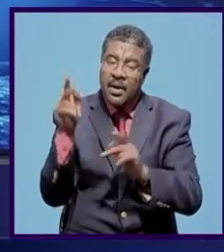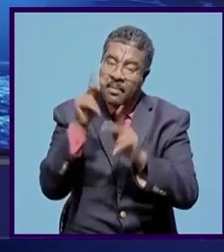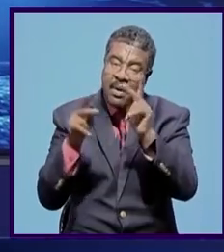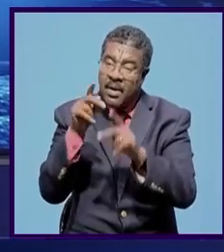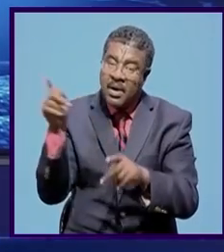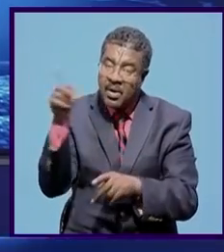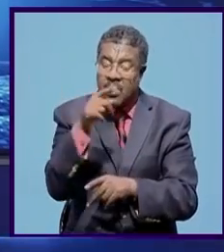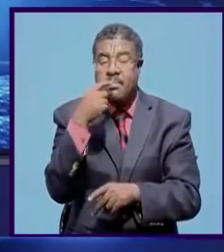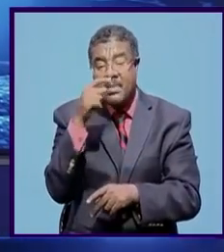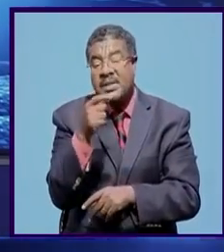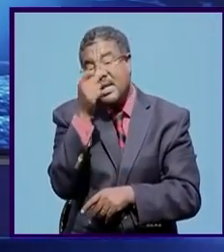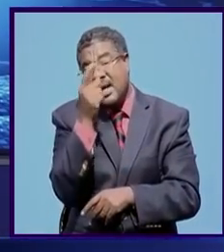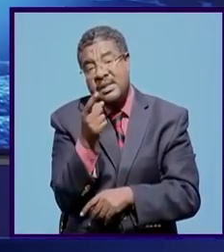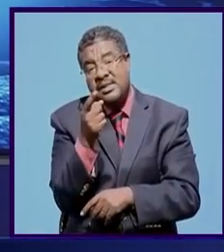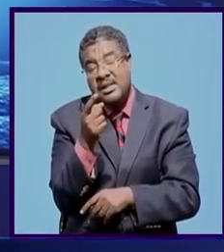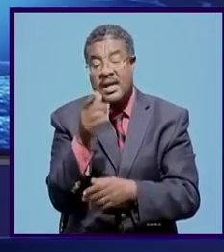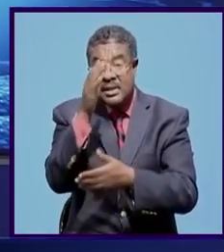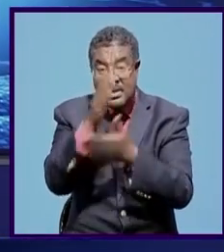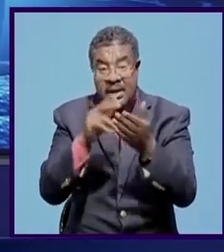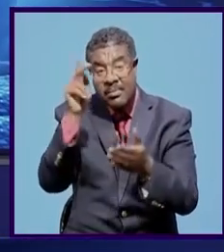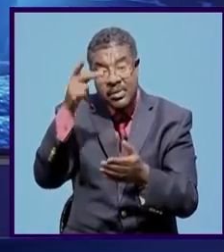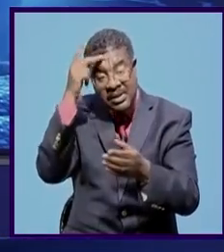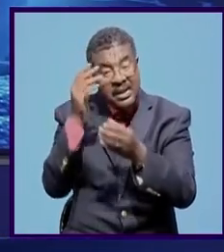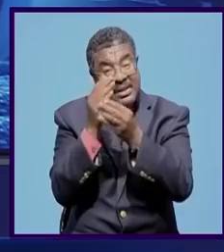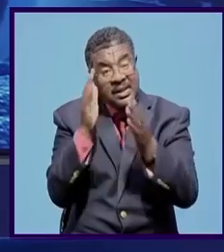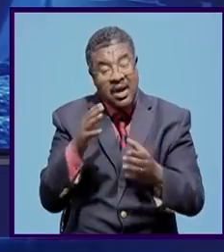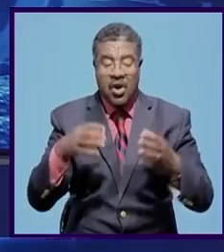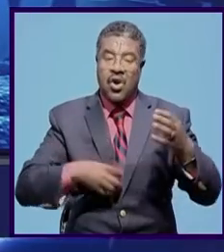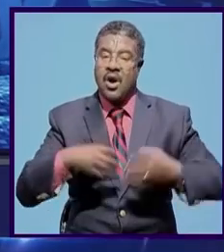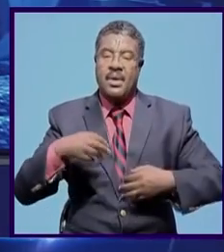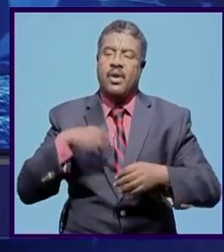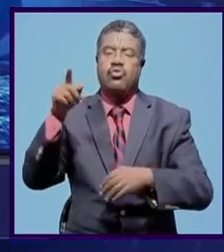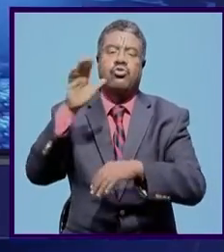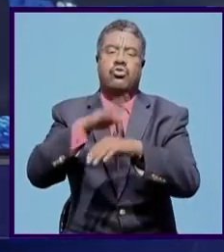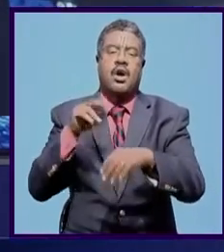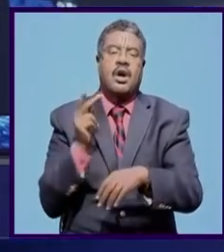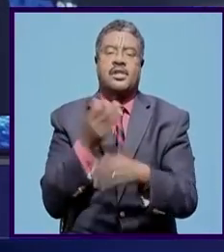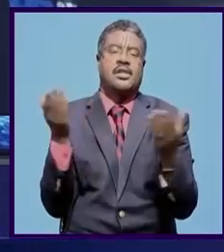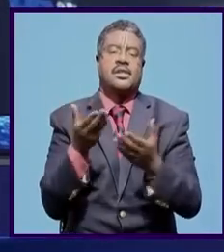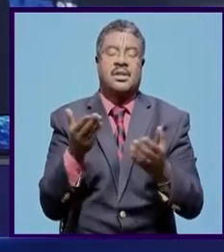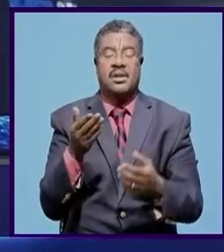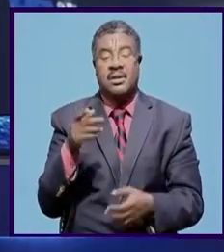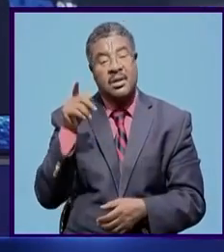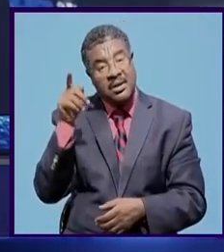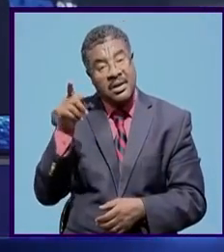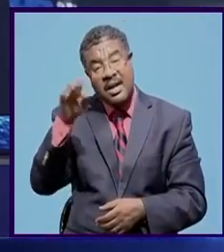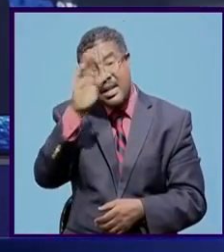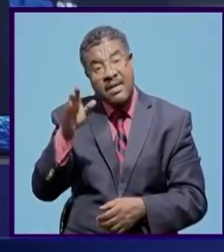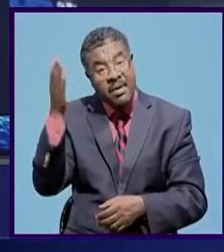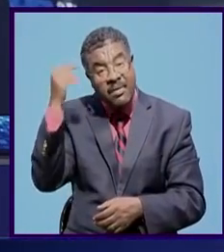judicial notice that some of the political leaders complaining of non-invitation to the state funeral have never been known to honor